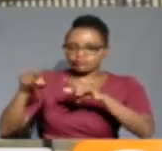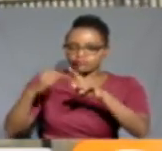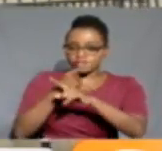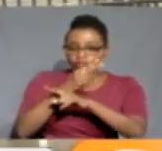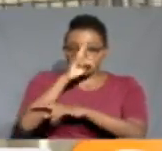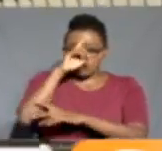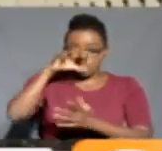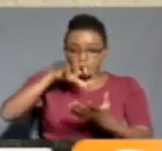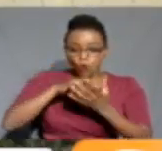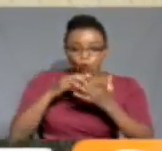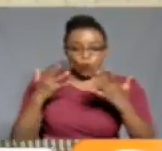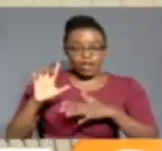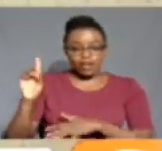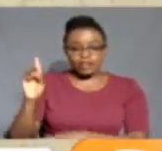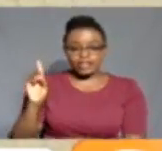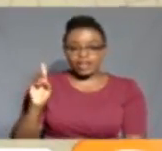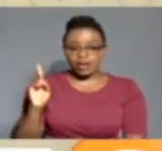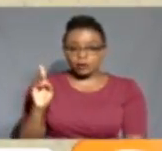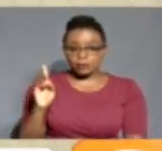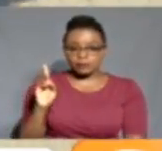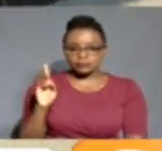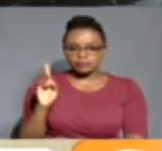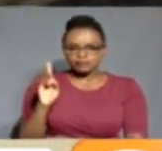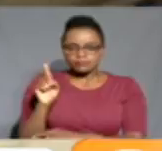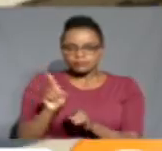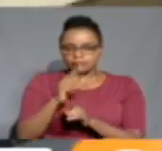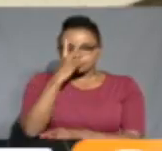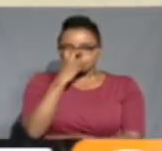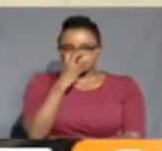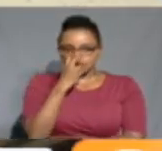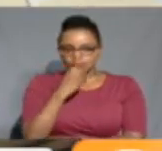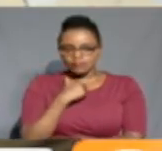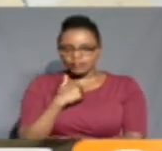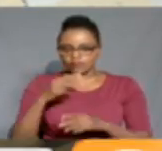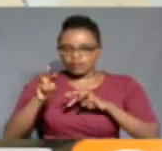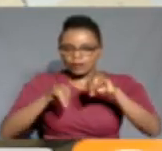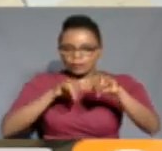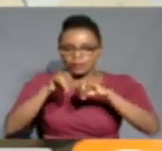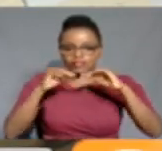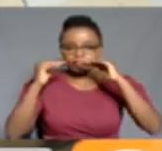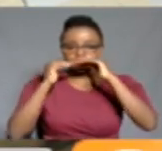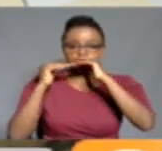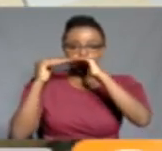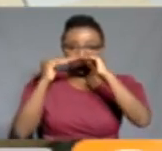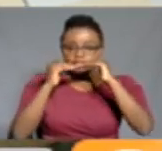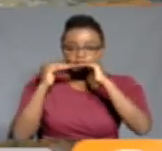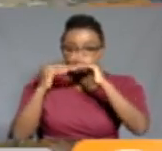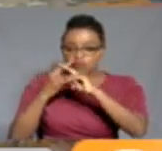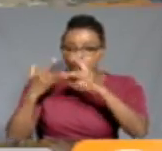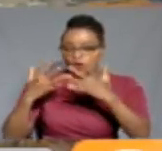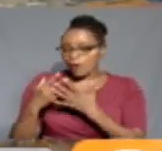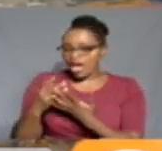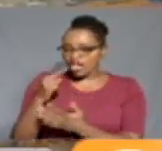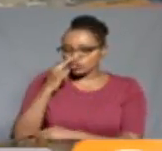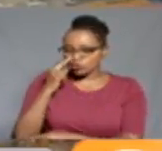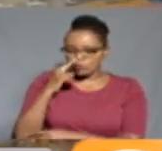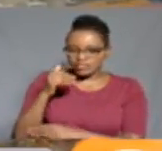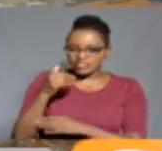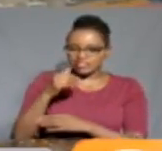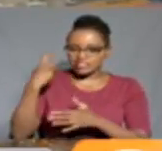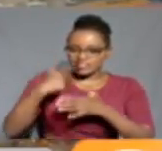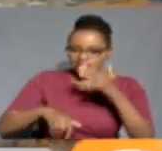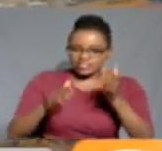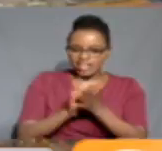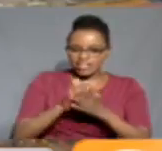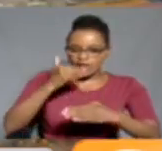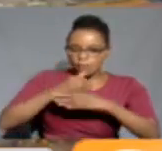police stations across Nairobi. The bulk of the suspects are serving at managerial level, are from domestic taxes and customs and